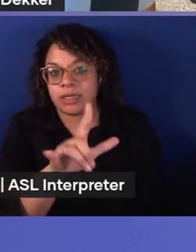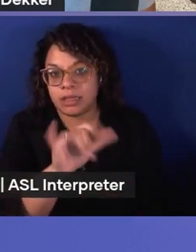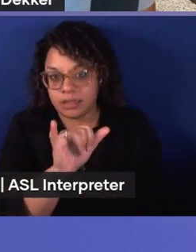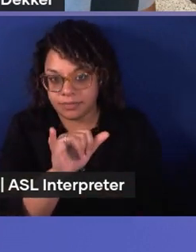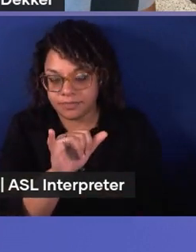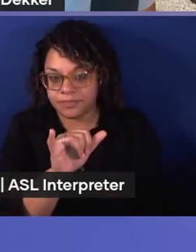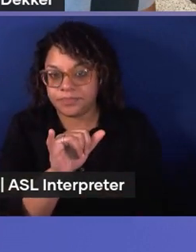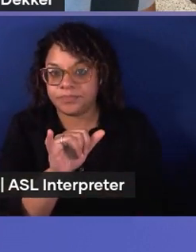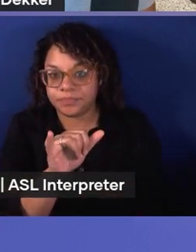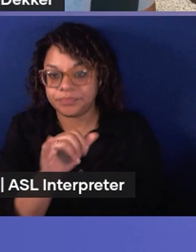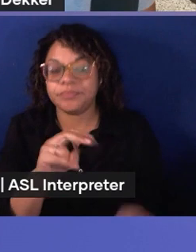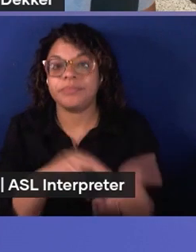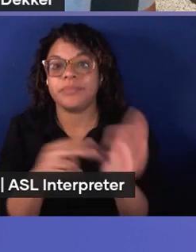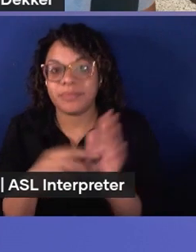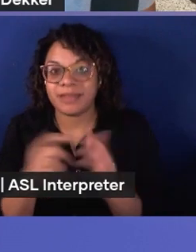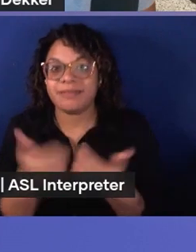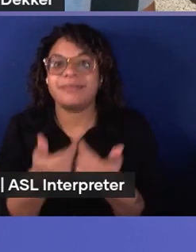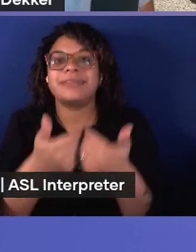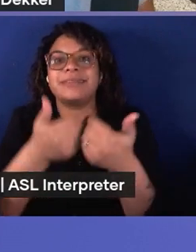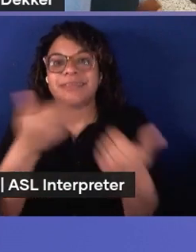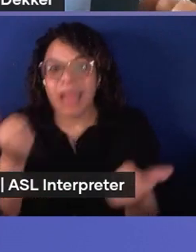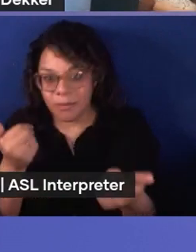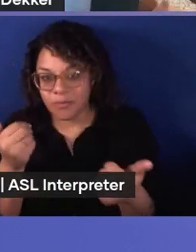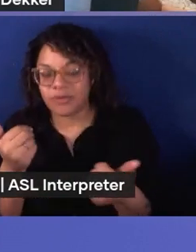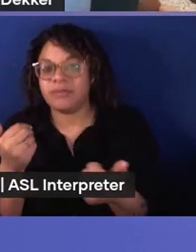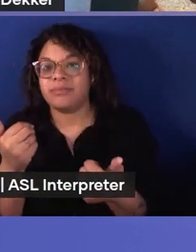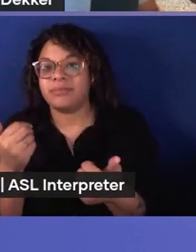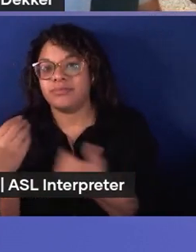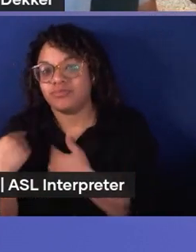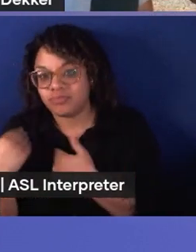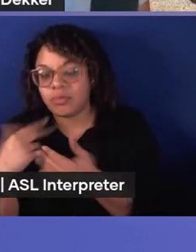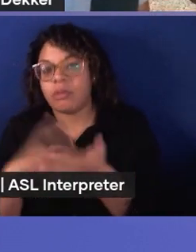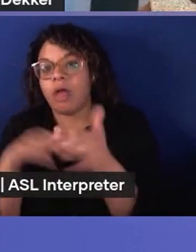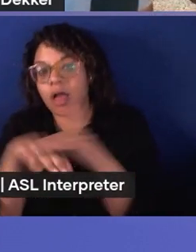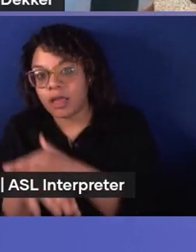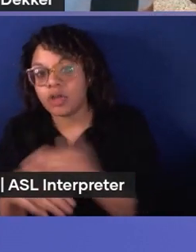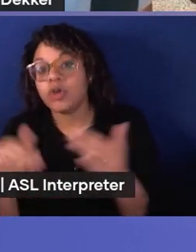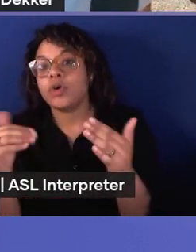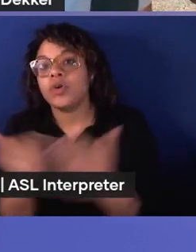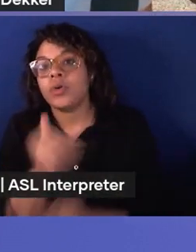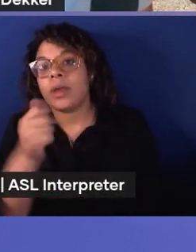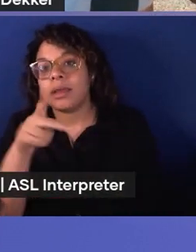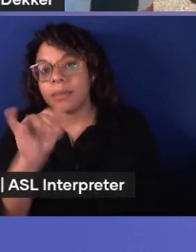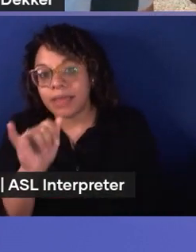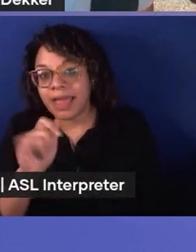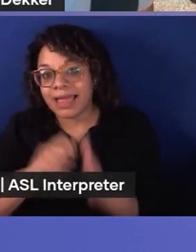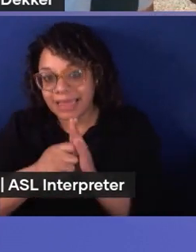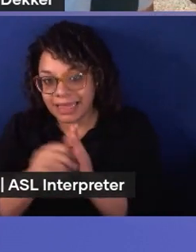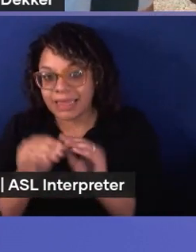And so we would have to create a whole other step where you would log in, provide the new API key to deploy to a new tenant.